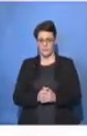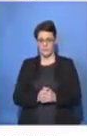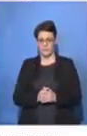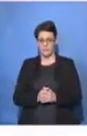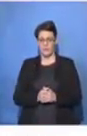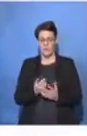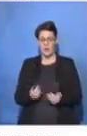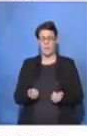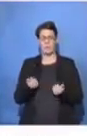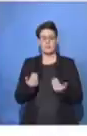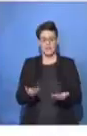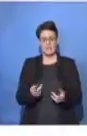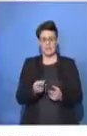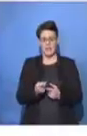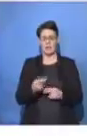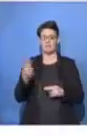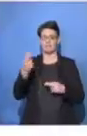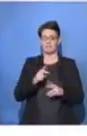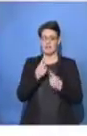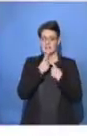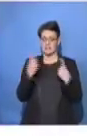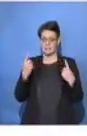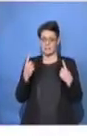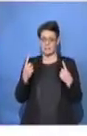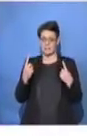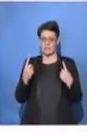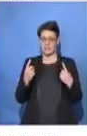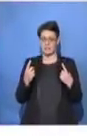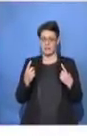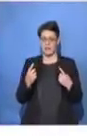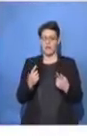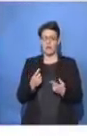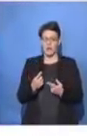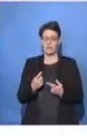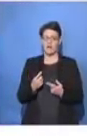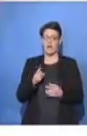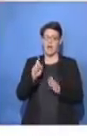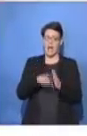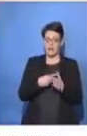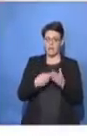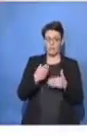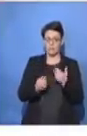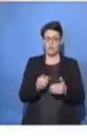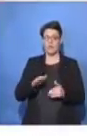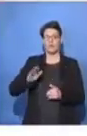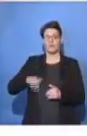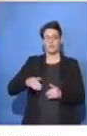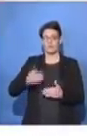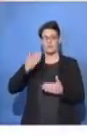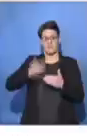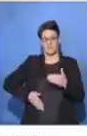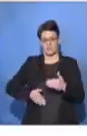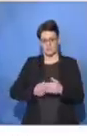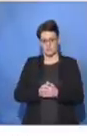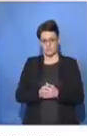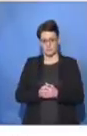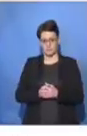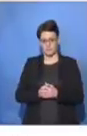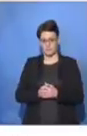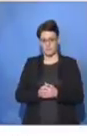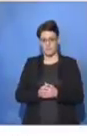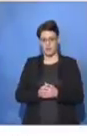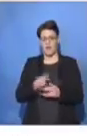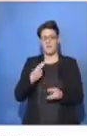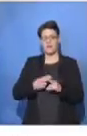the honor to present this preliminary statement, which is made while the electoral process has not yet been concluded.